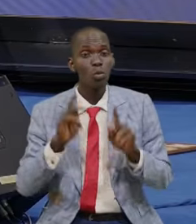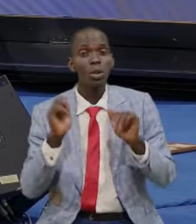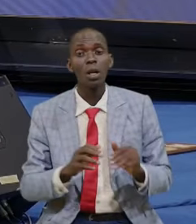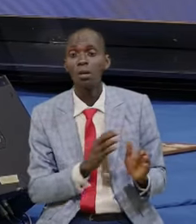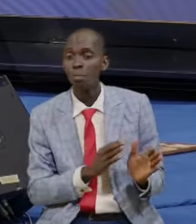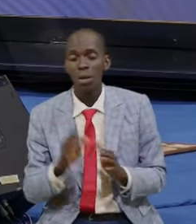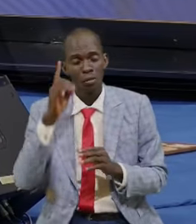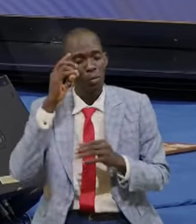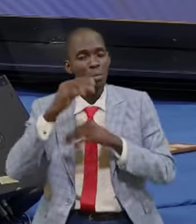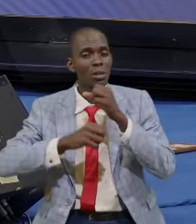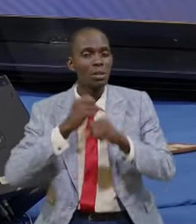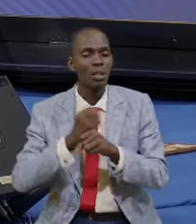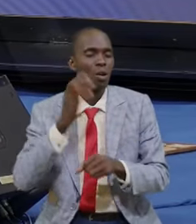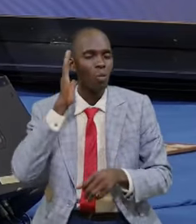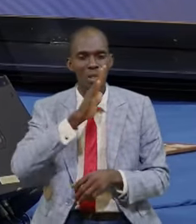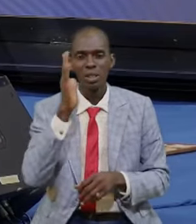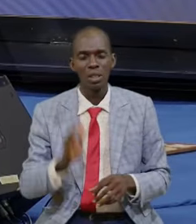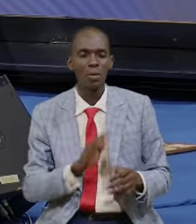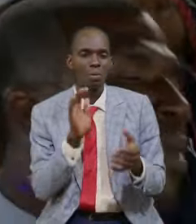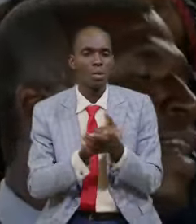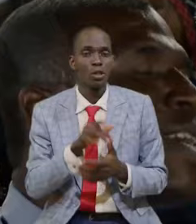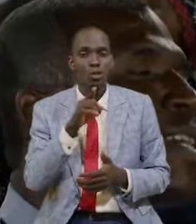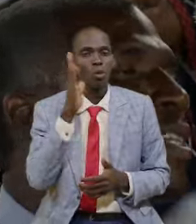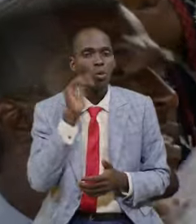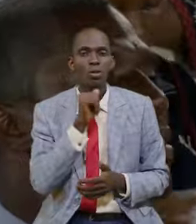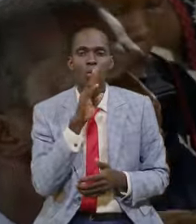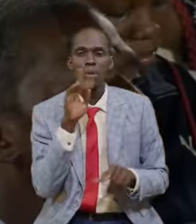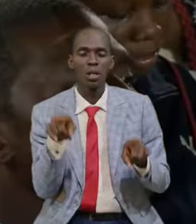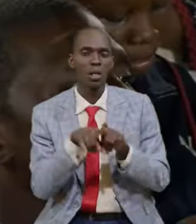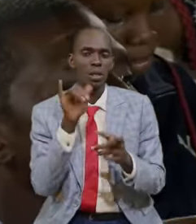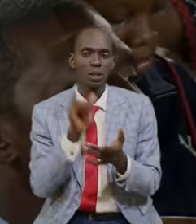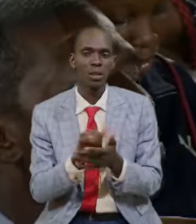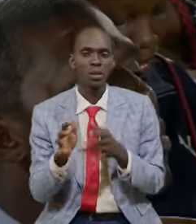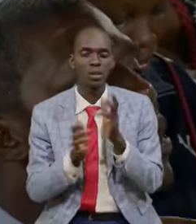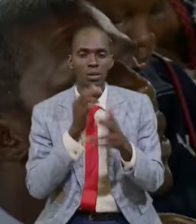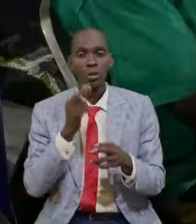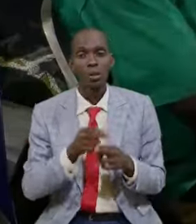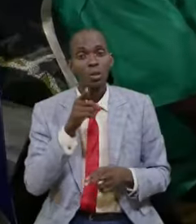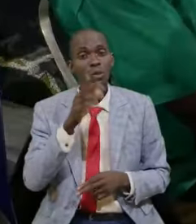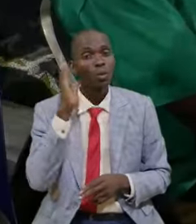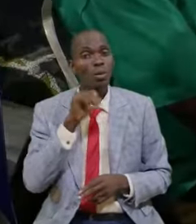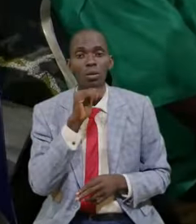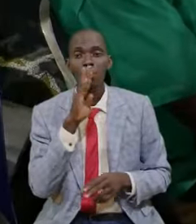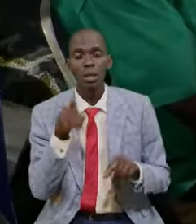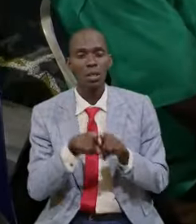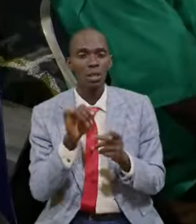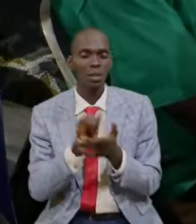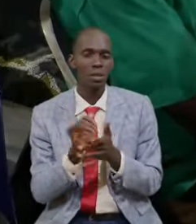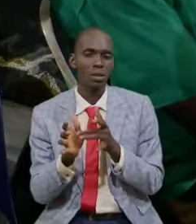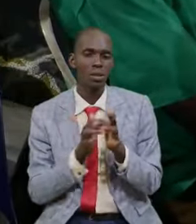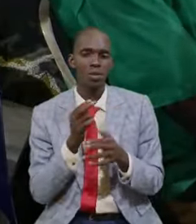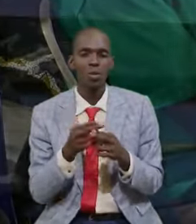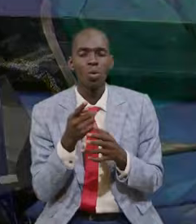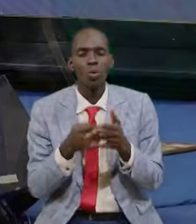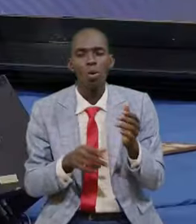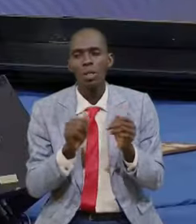never get married. You will not be like that. I said you'll not be like that. What a great opportunity